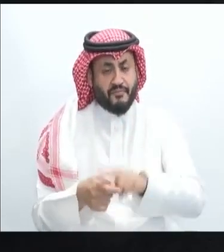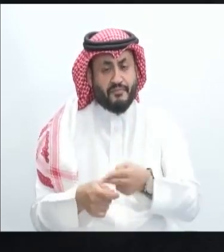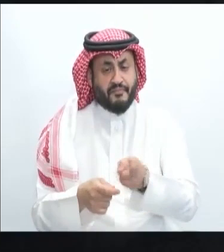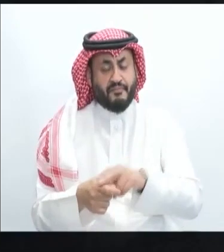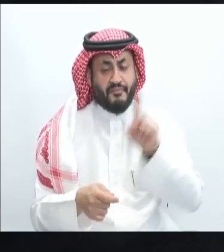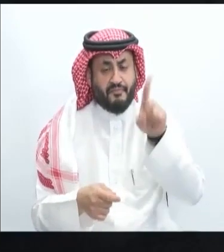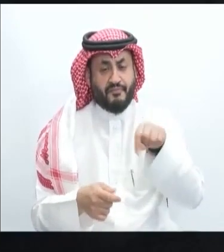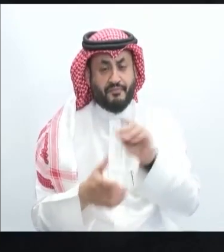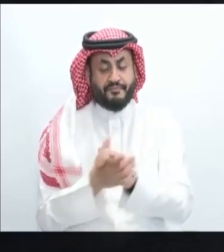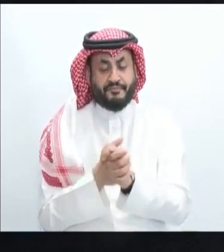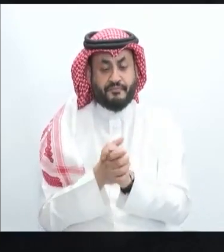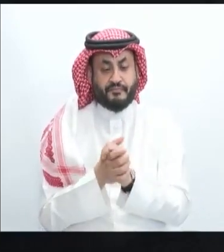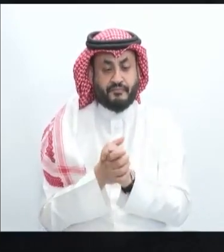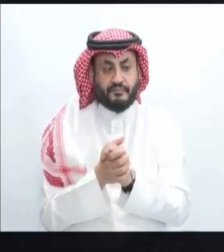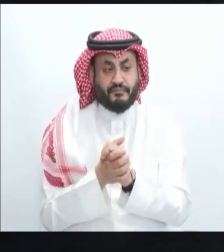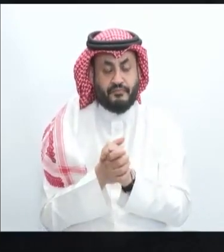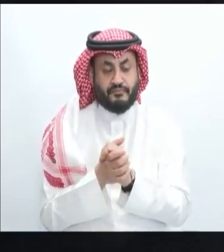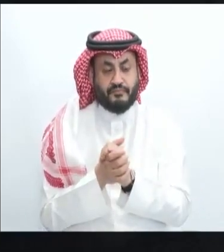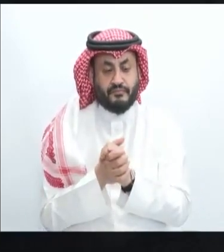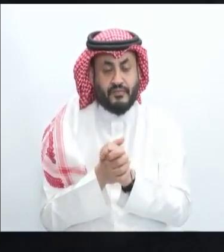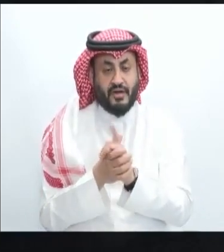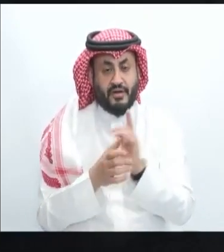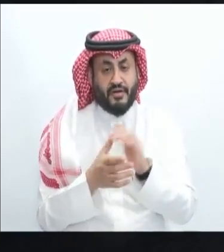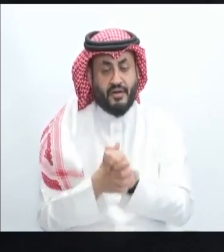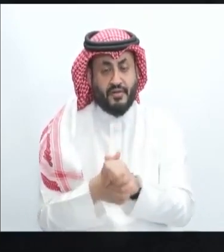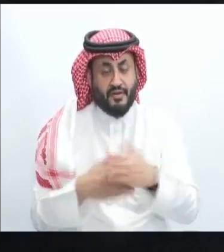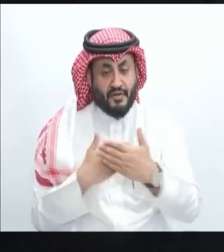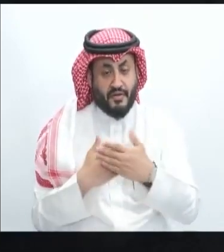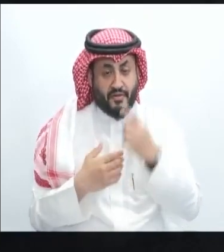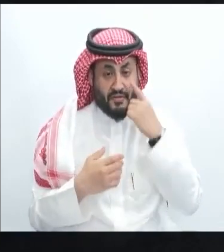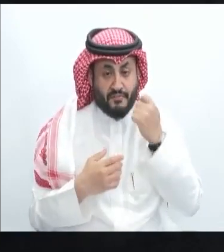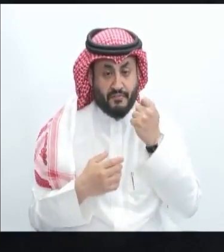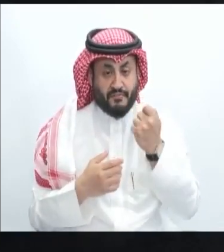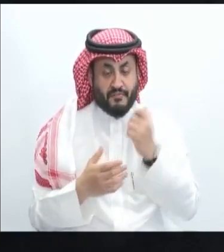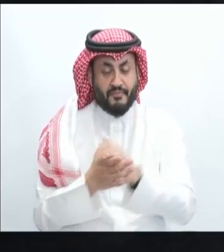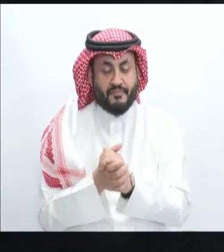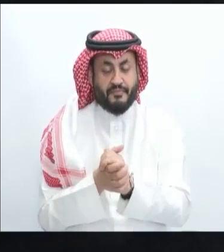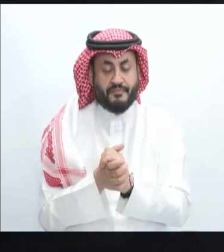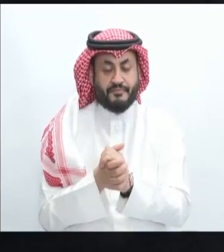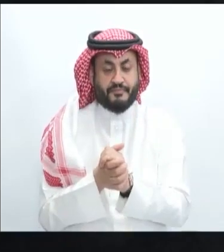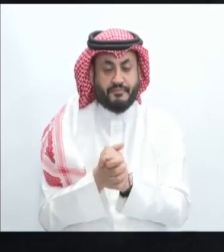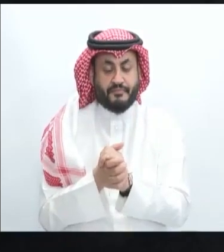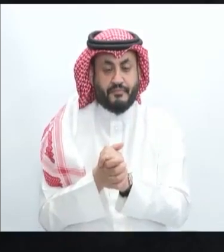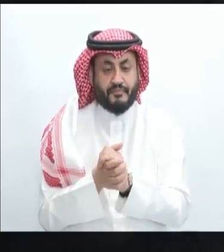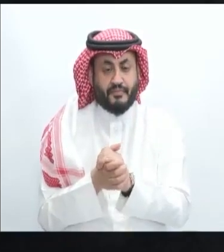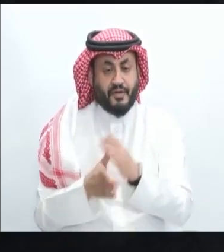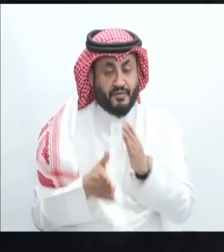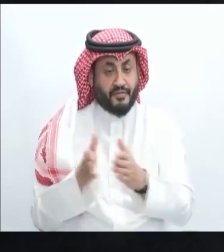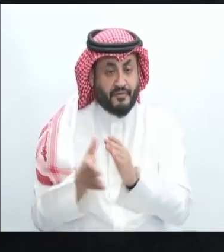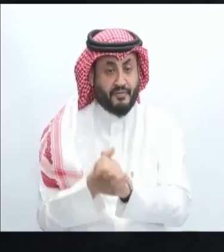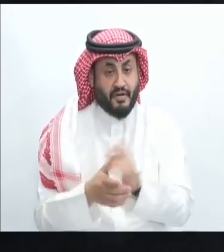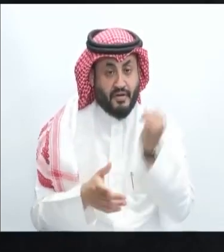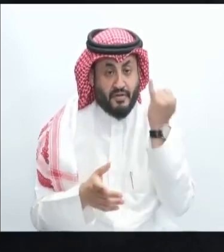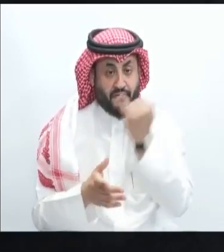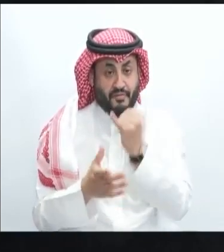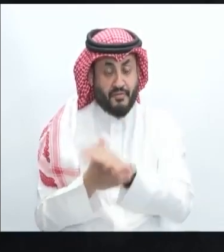exercises every day. This is will keep us in good shape. So doing exercises is an important